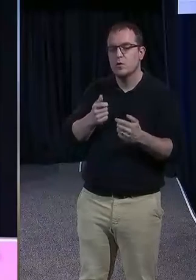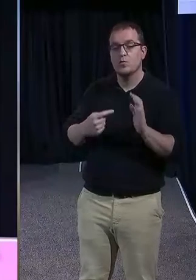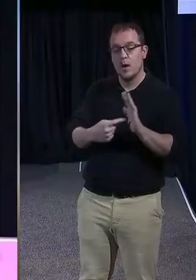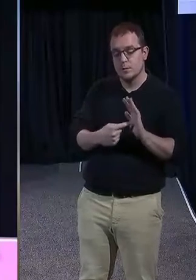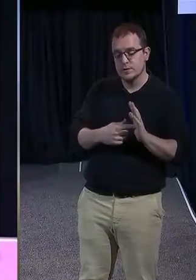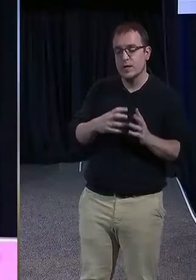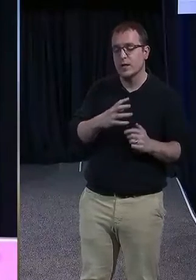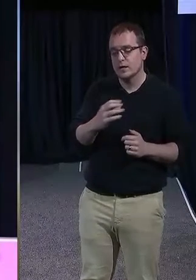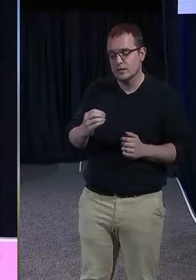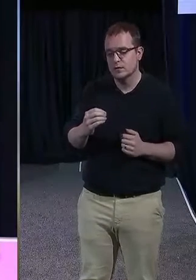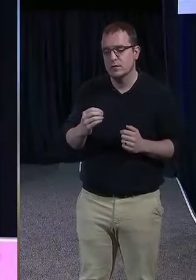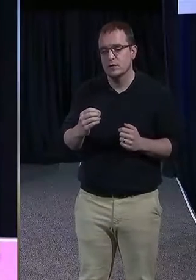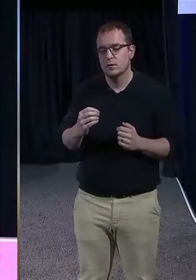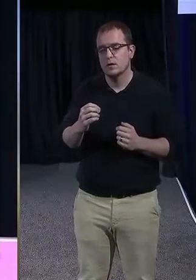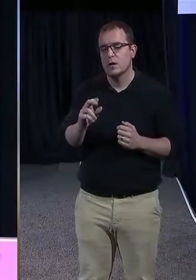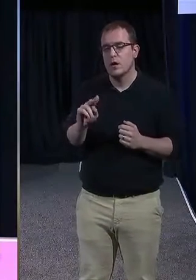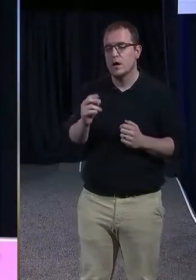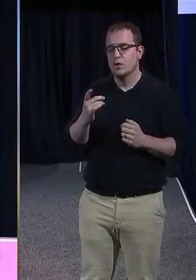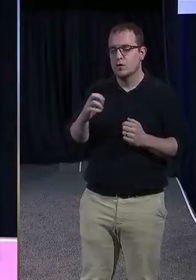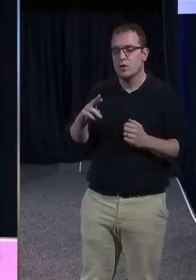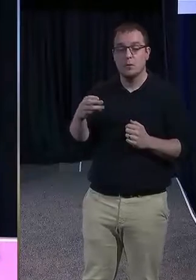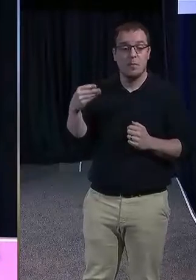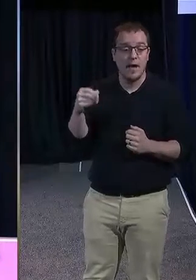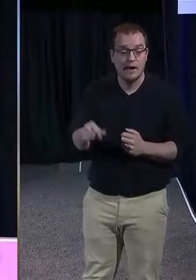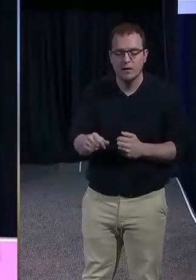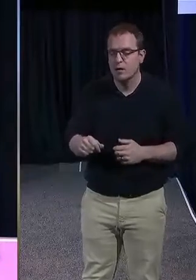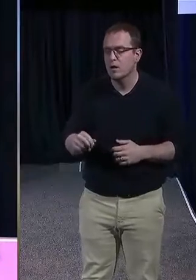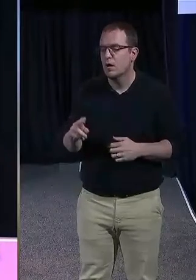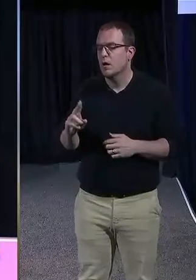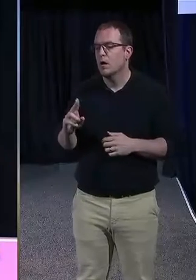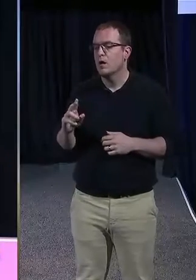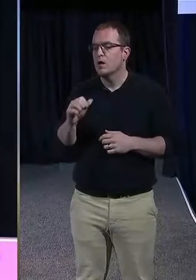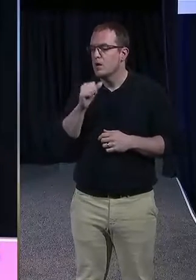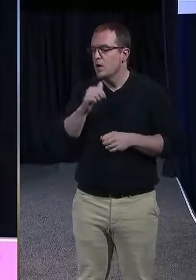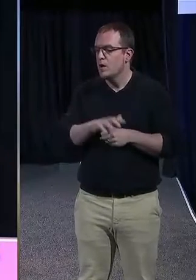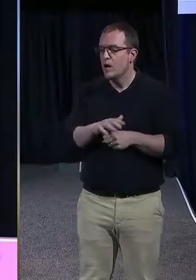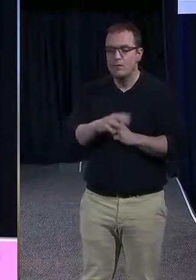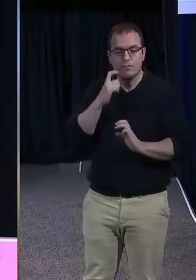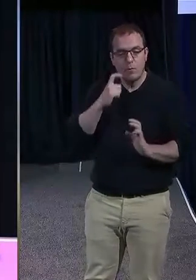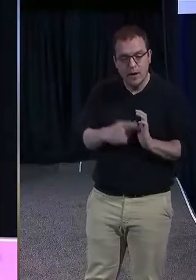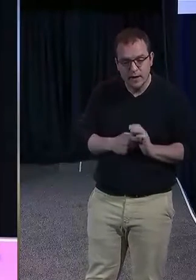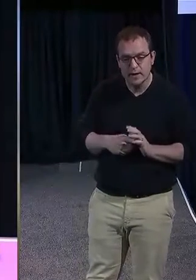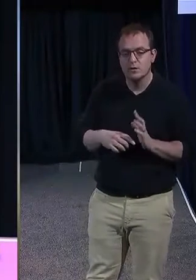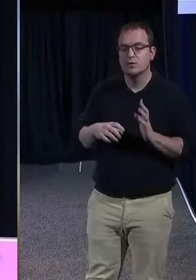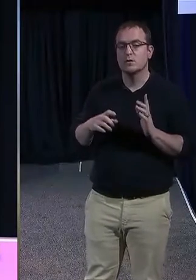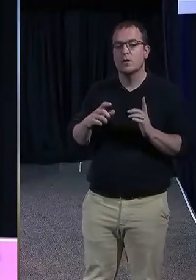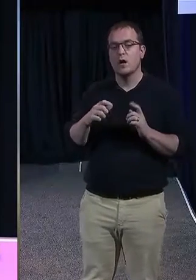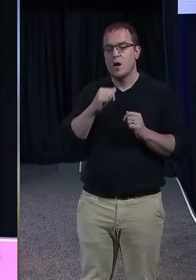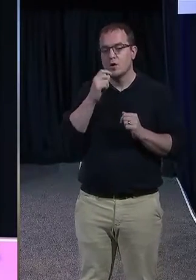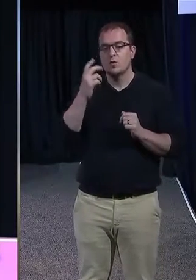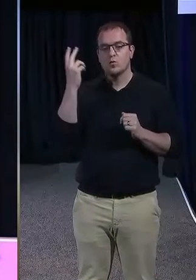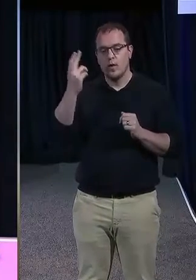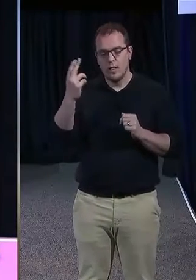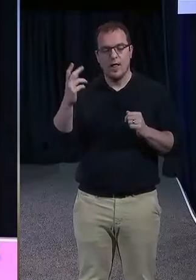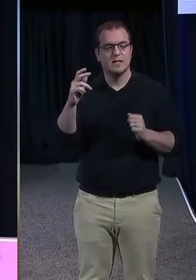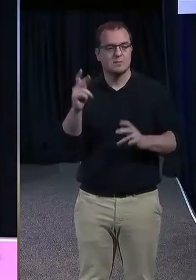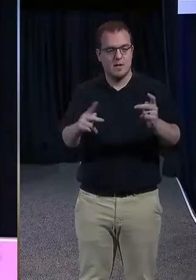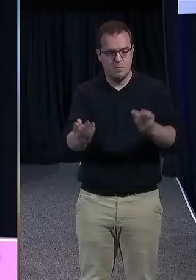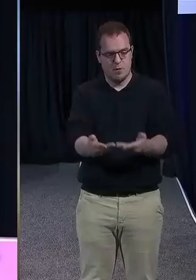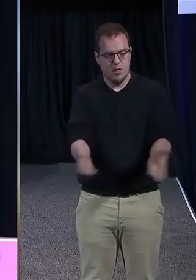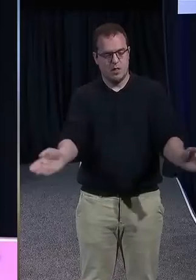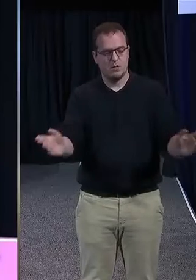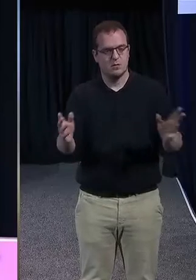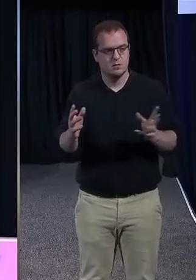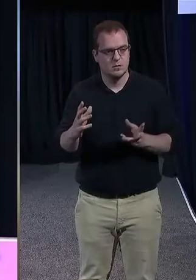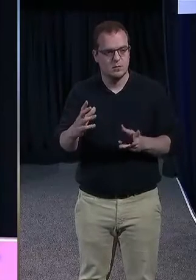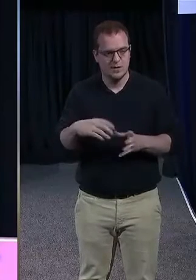underrepresented and underpaid, underrecognized, underrealized people in